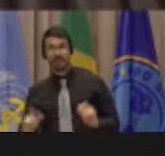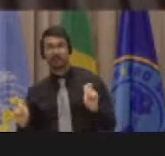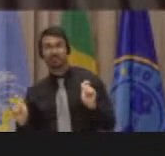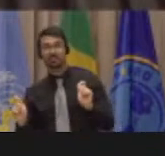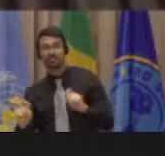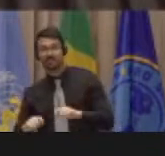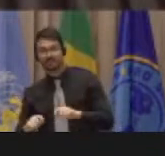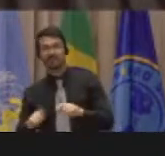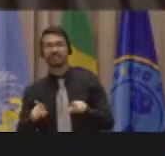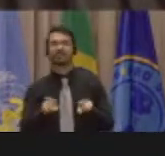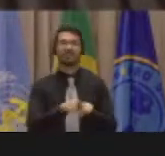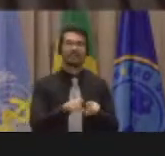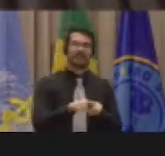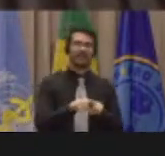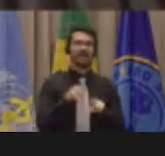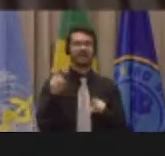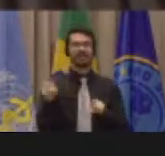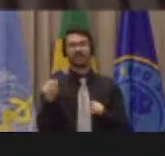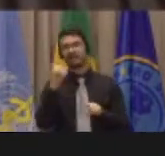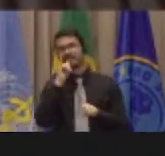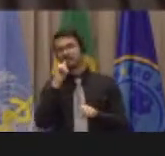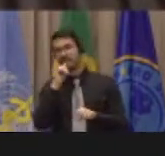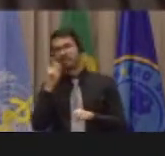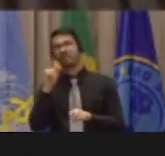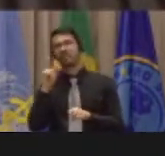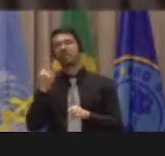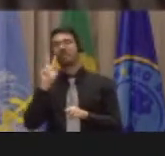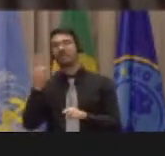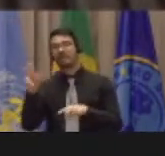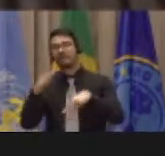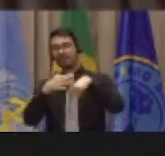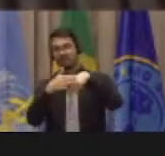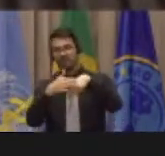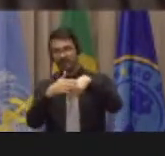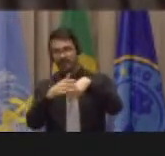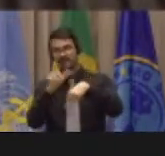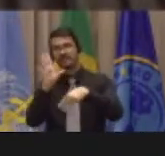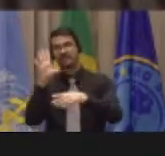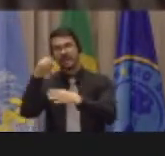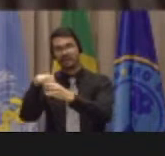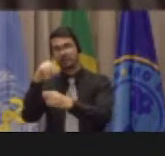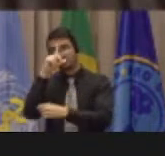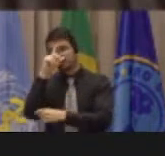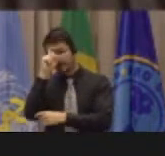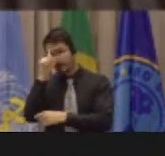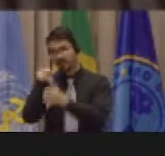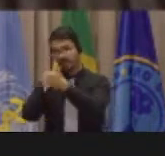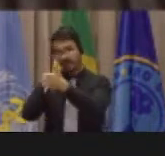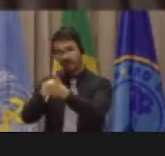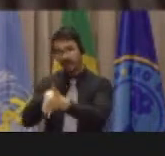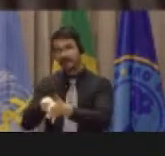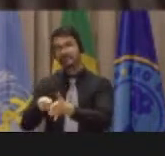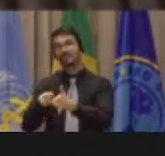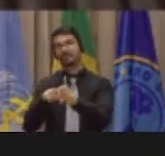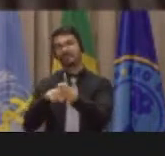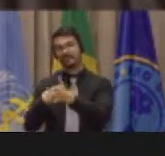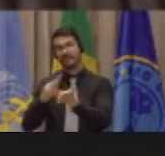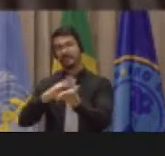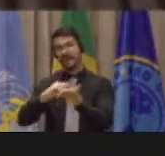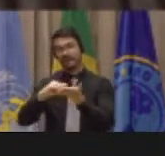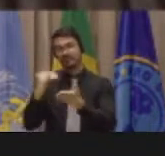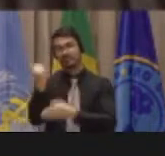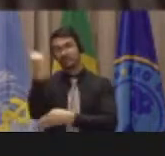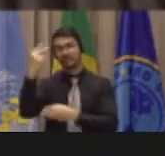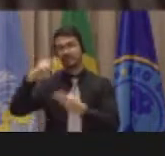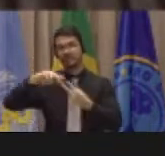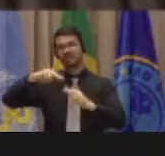about the conditions from the clinical point of view. And also we have to think about that there